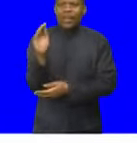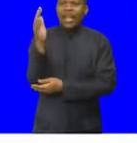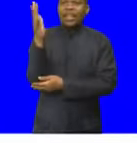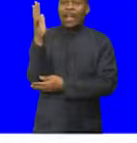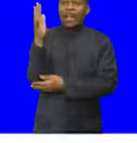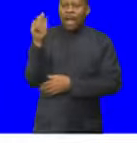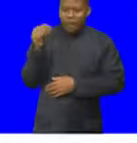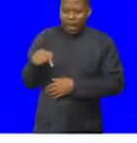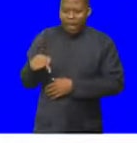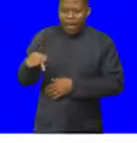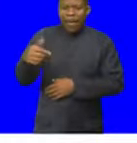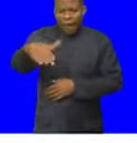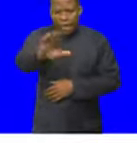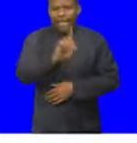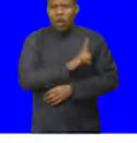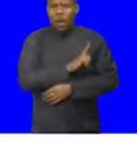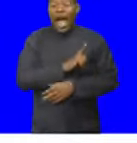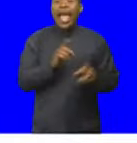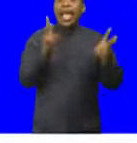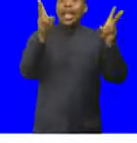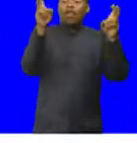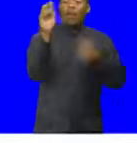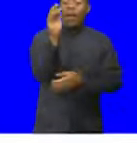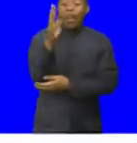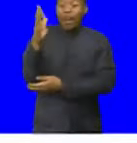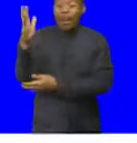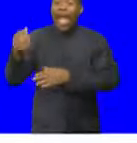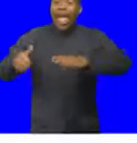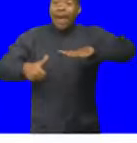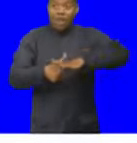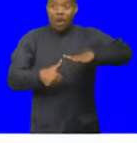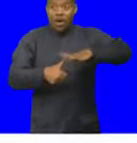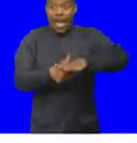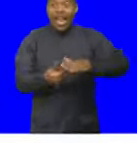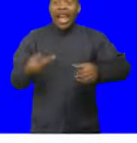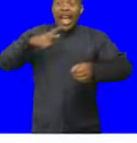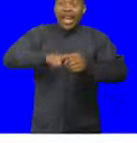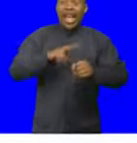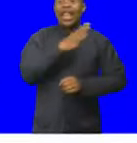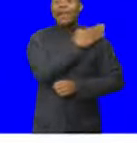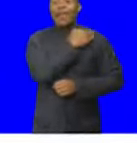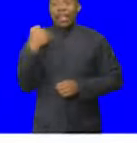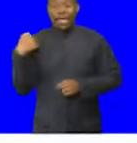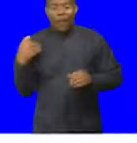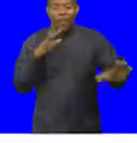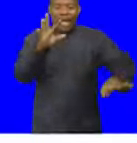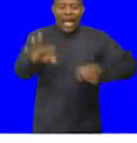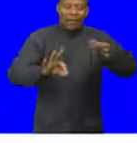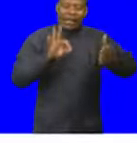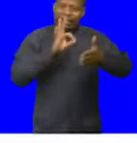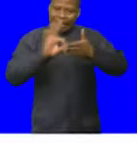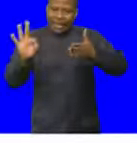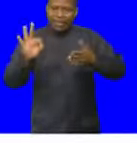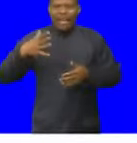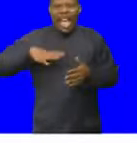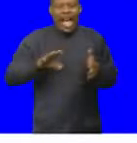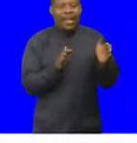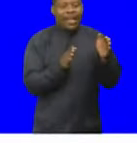lenzaba i-forestry. Invuna ibese inika siciniseko kwekuthi itawukhulumisana netinhlangothi